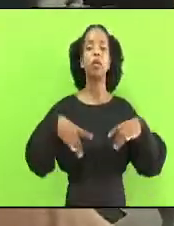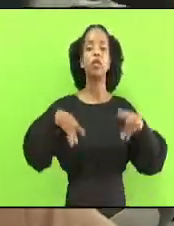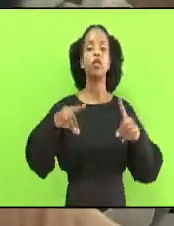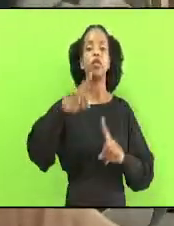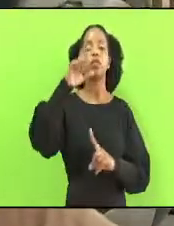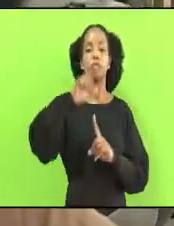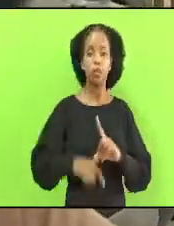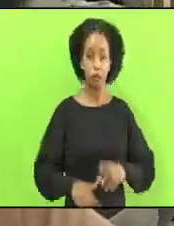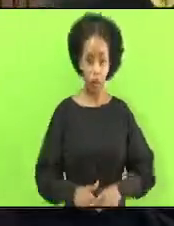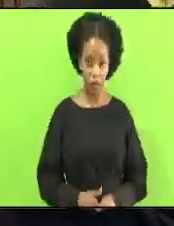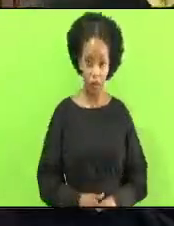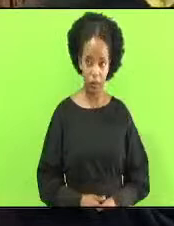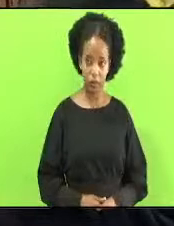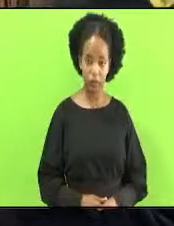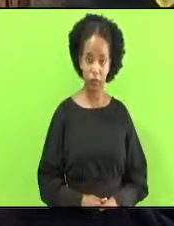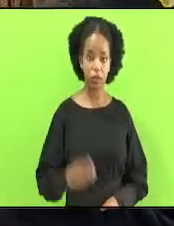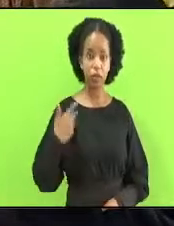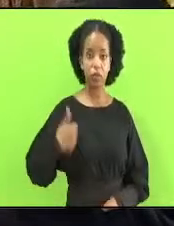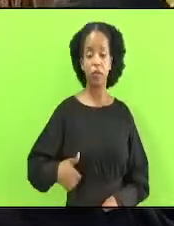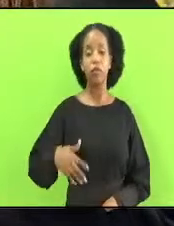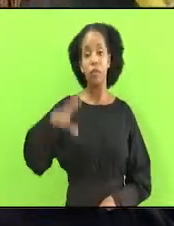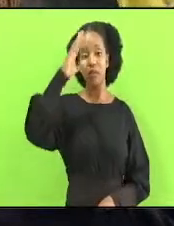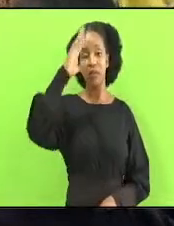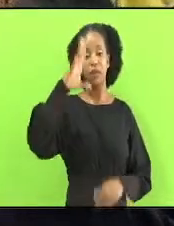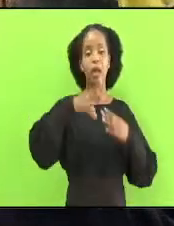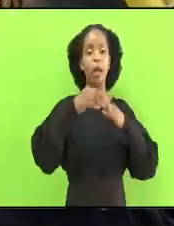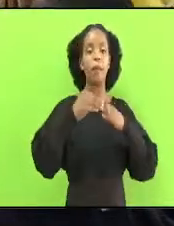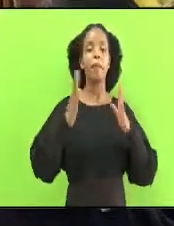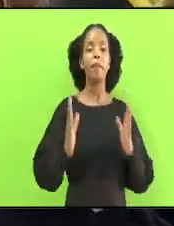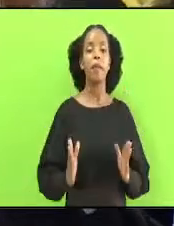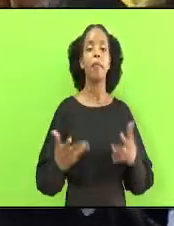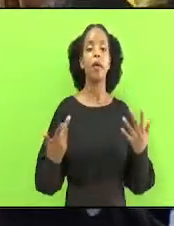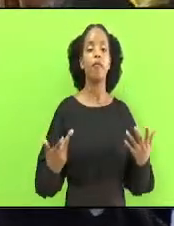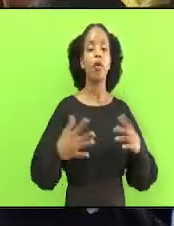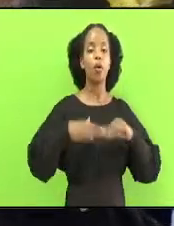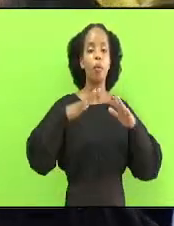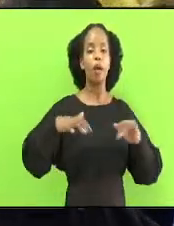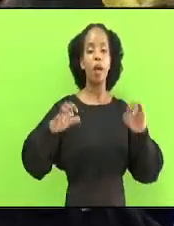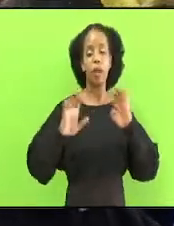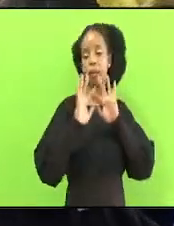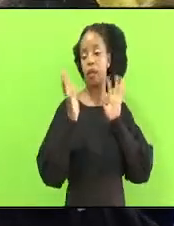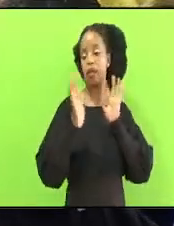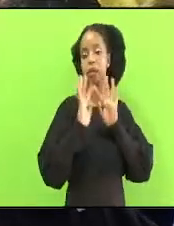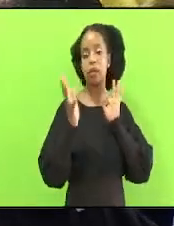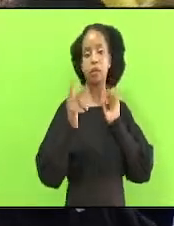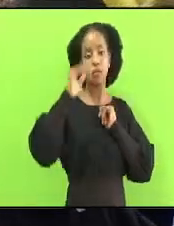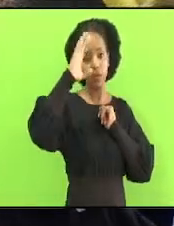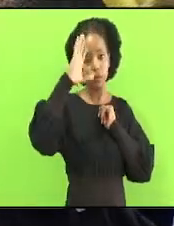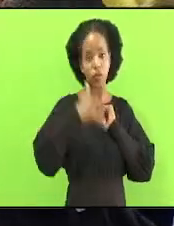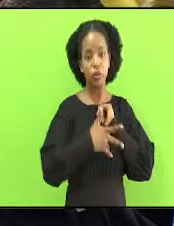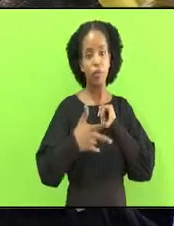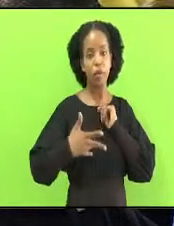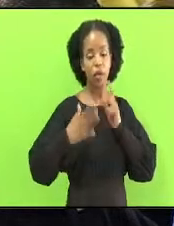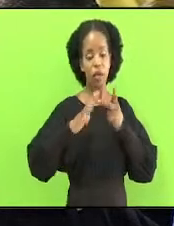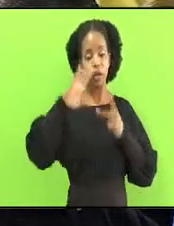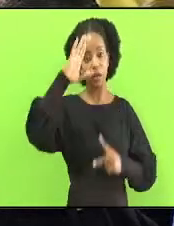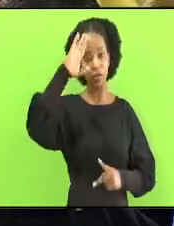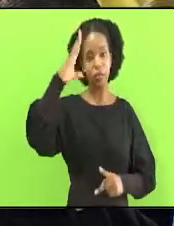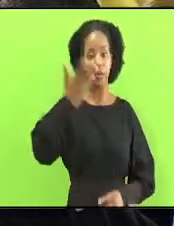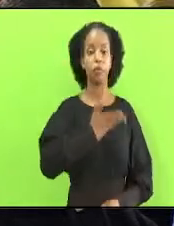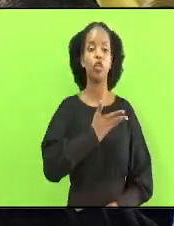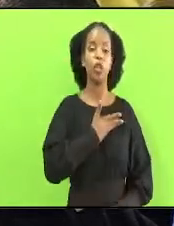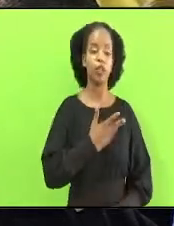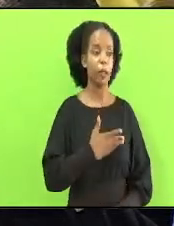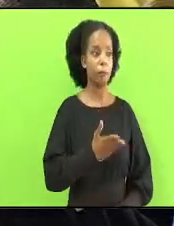modulasetilo, ke dumedise maloko a palamente, I would like to ke dumedise bomme le bontate. I would like to say